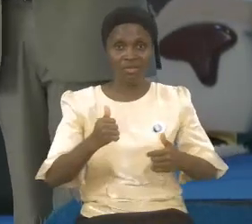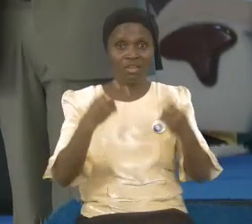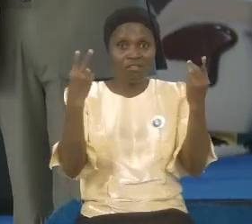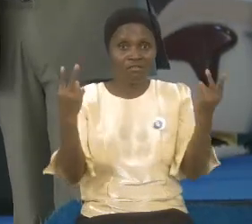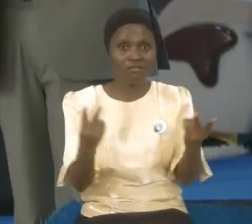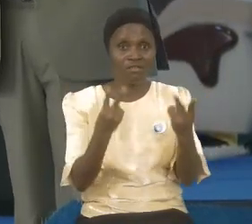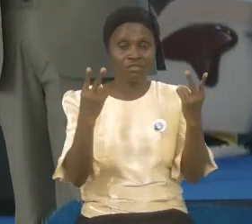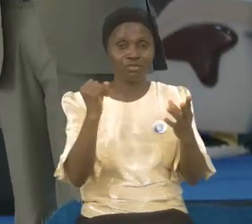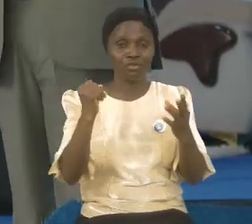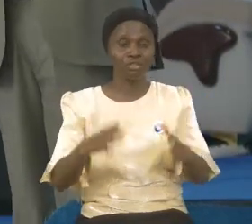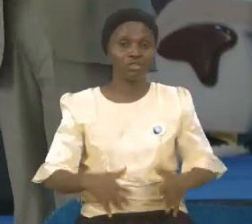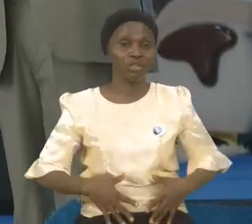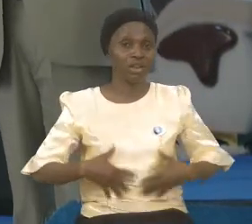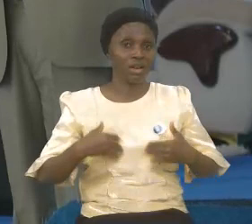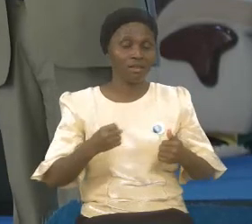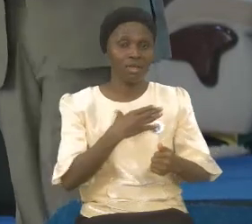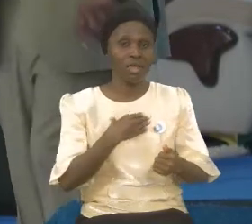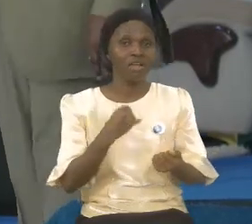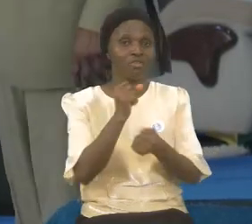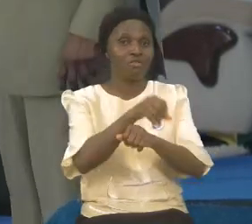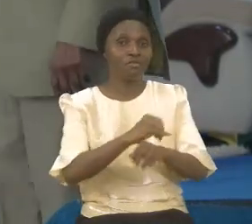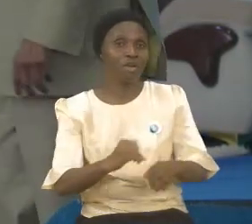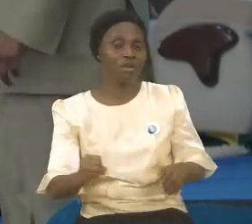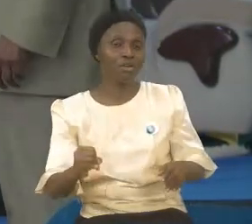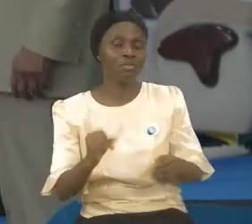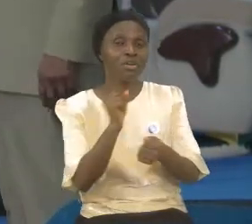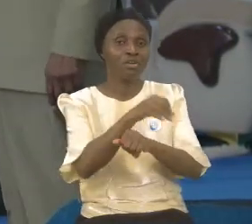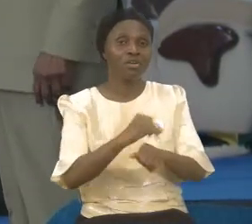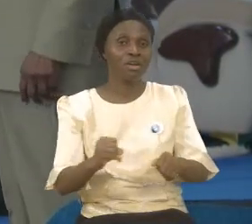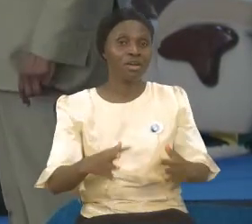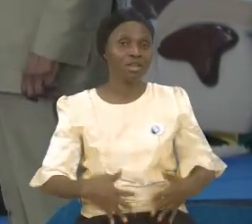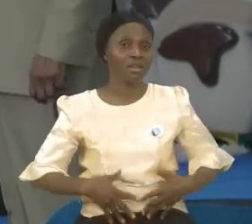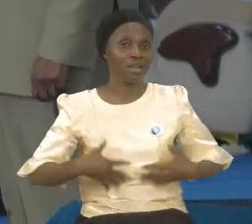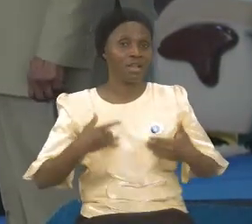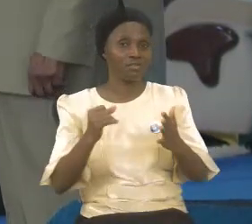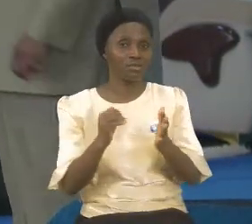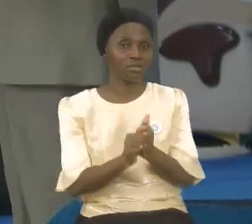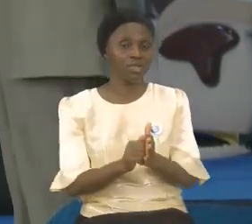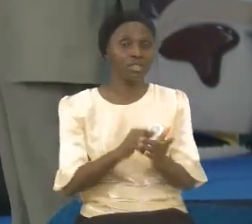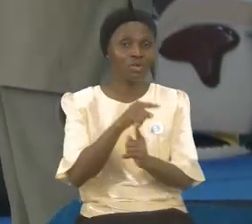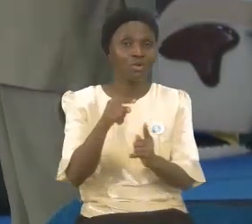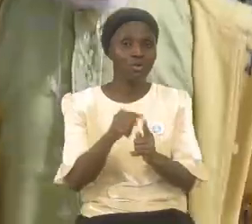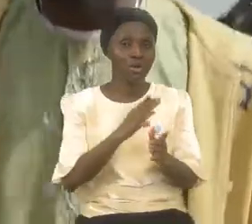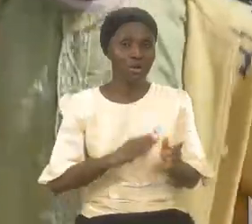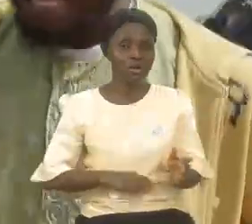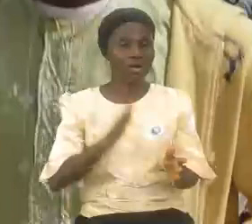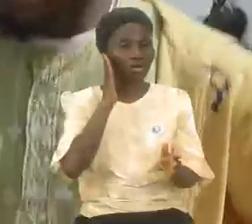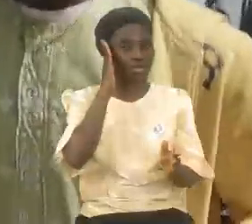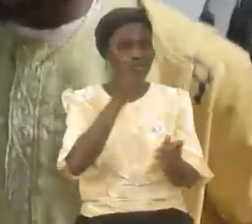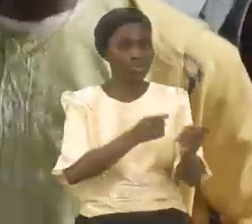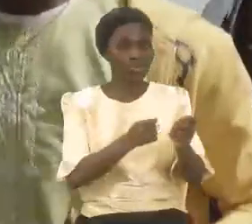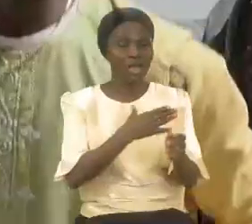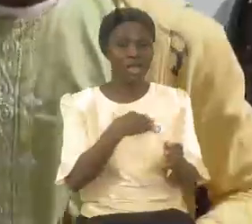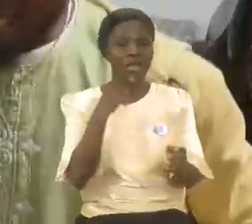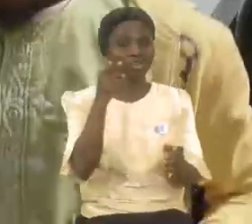an overcoming life. You live a conquering life, so that when Christ will reign and you will have